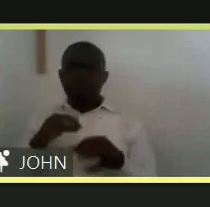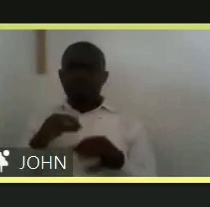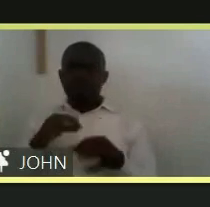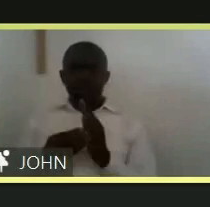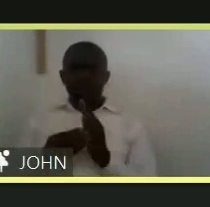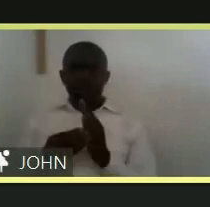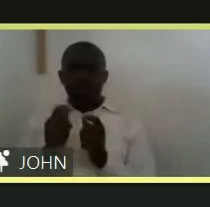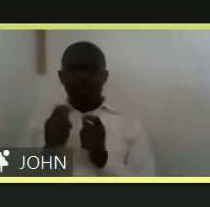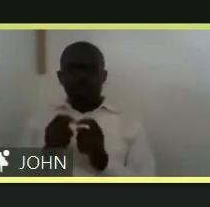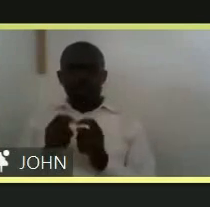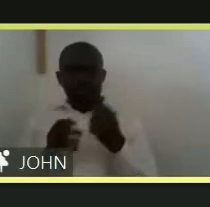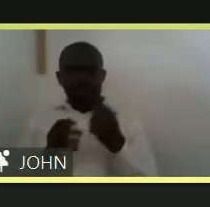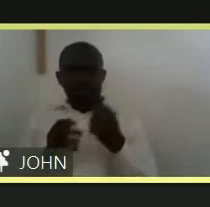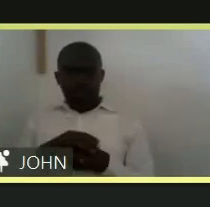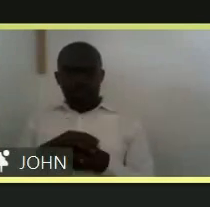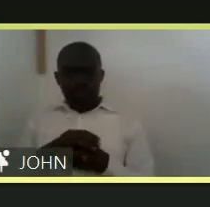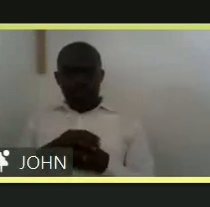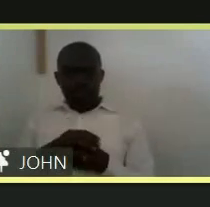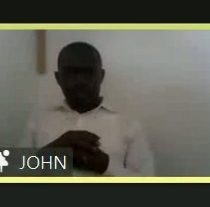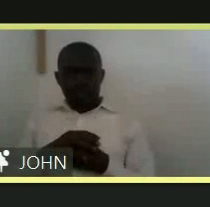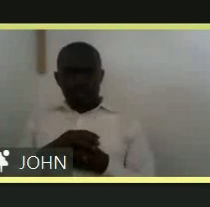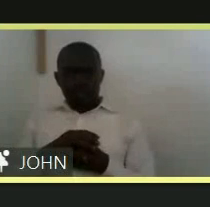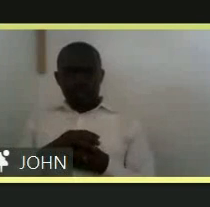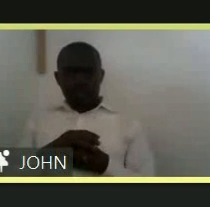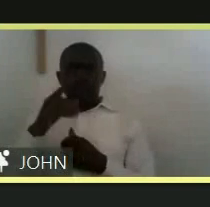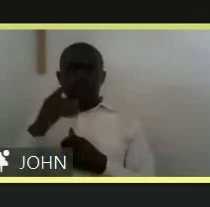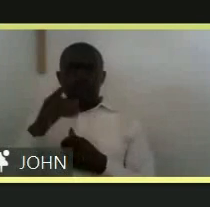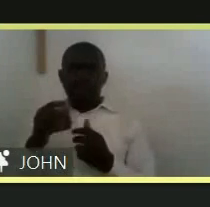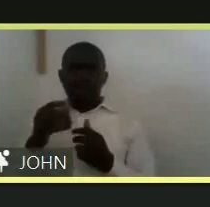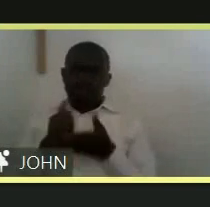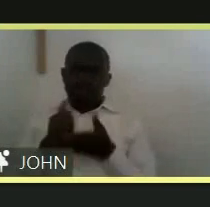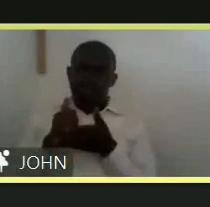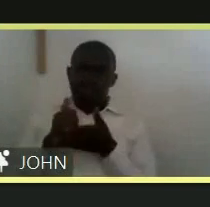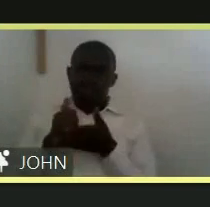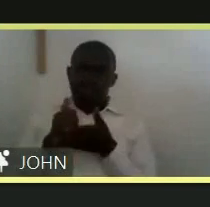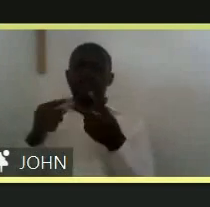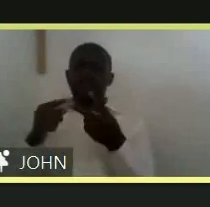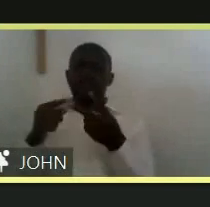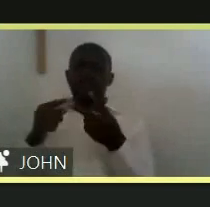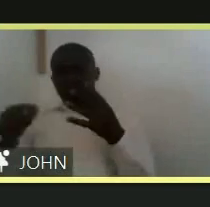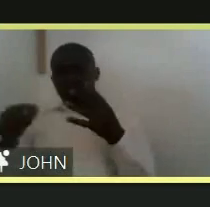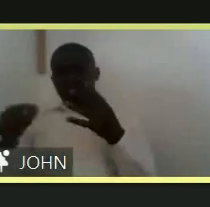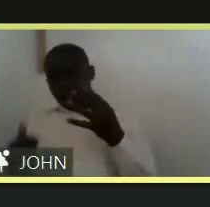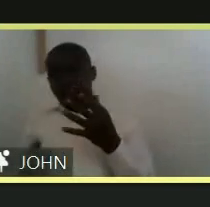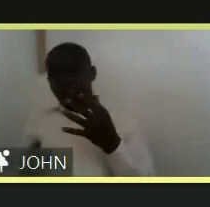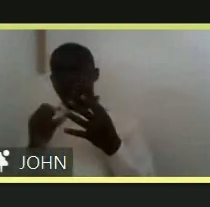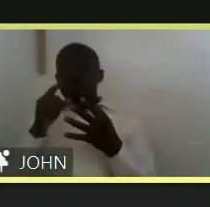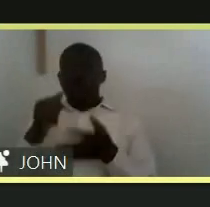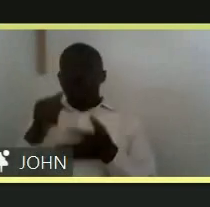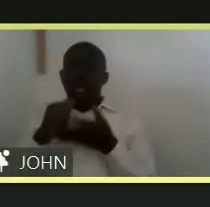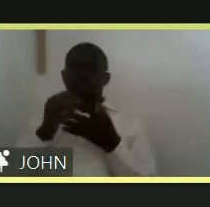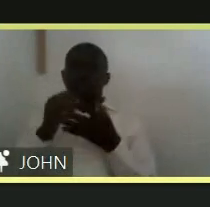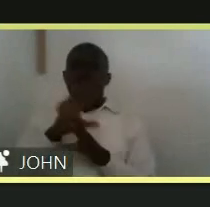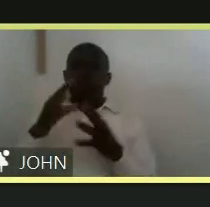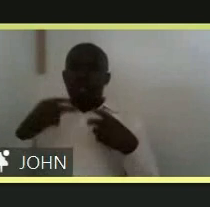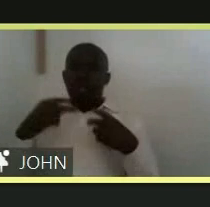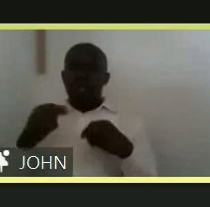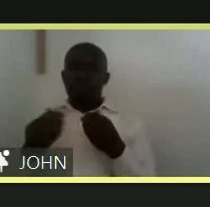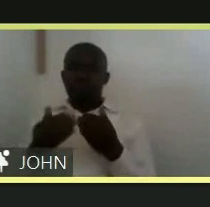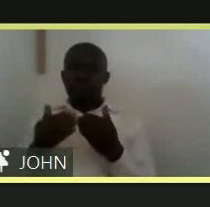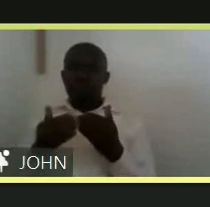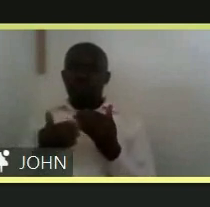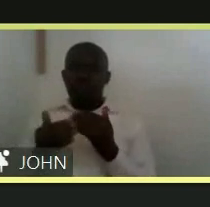speech and language therapists, and the rest. Of course, if you can just group them and separate it from the all health professionals, so that emphasis can be made on